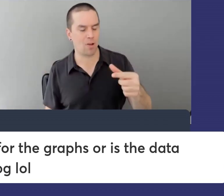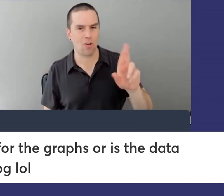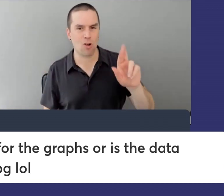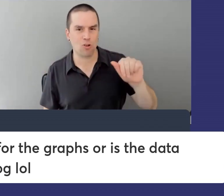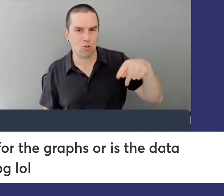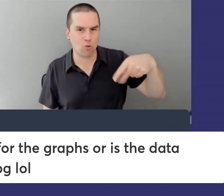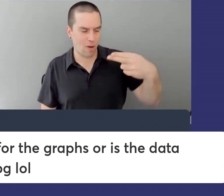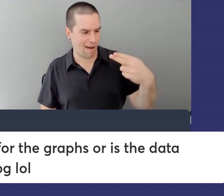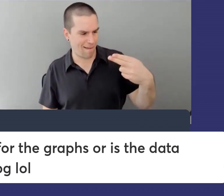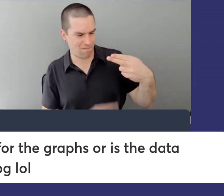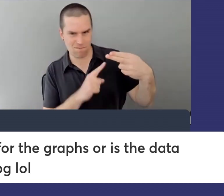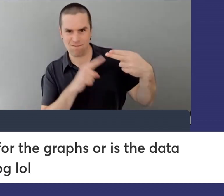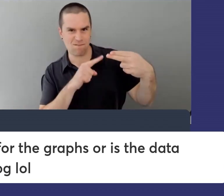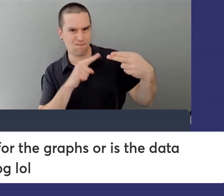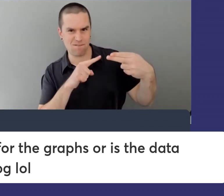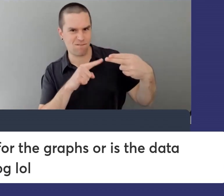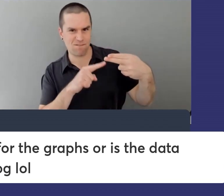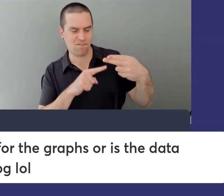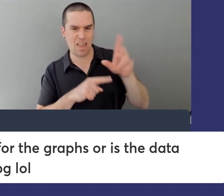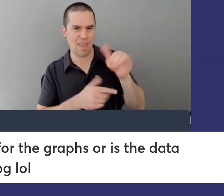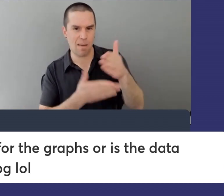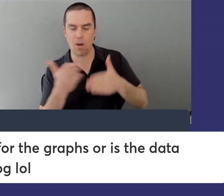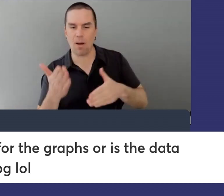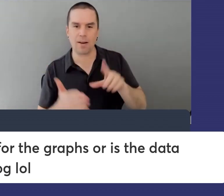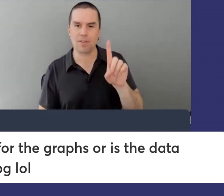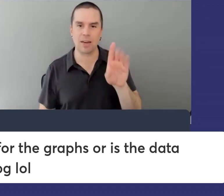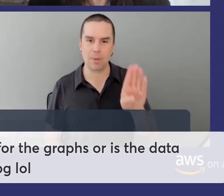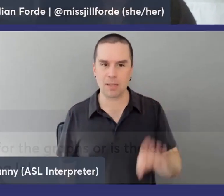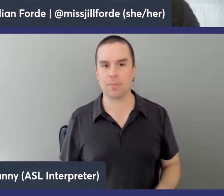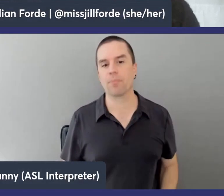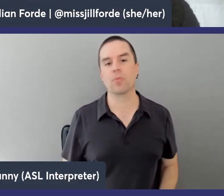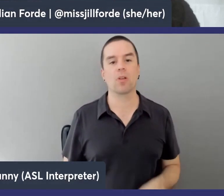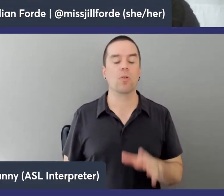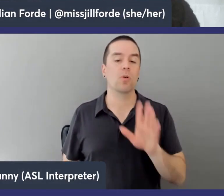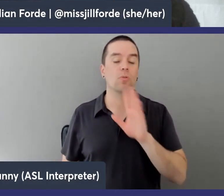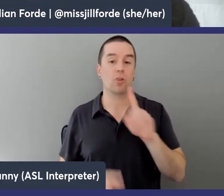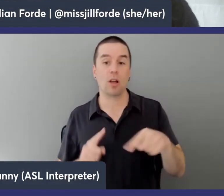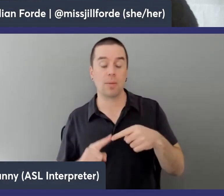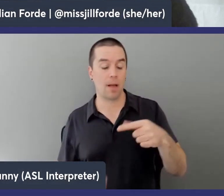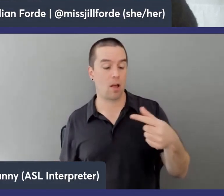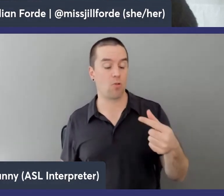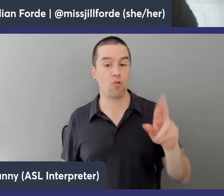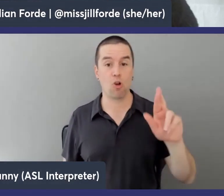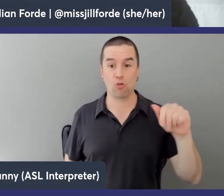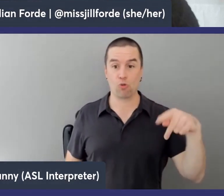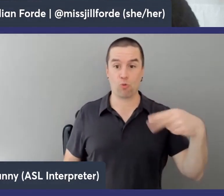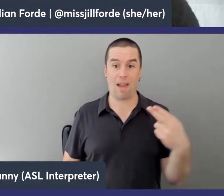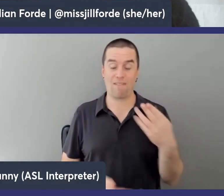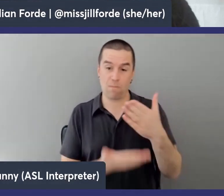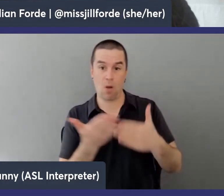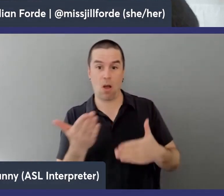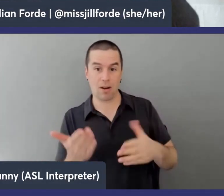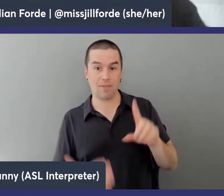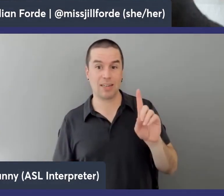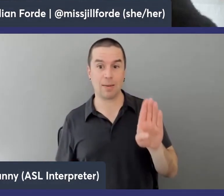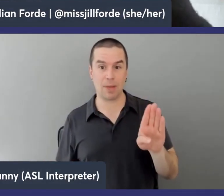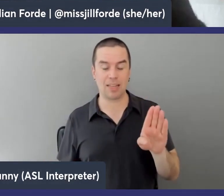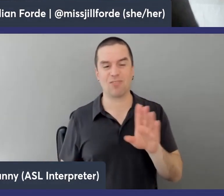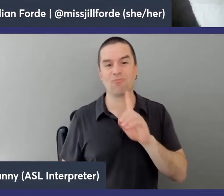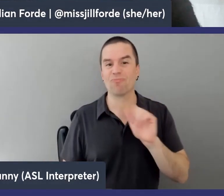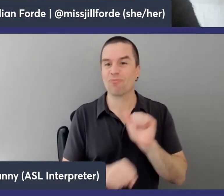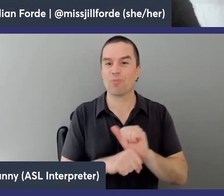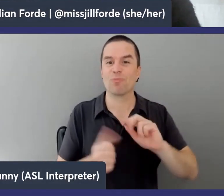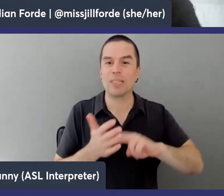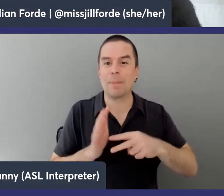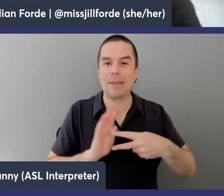graph database. So when you're speaking about graph in the graph part of the database, what you're actually speaking about is not so